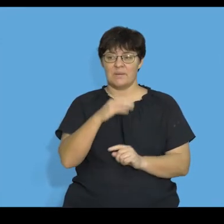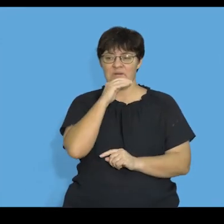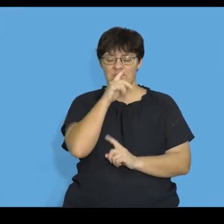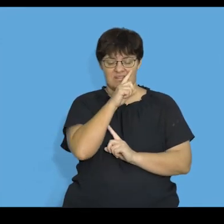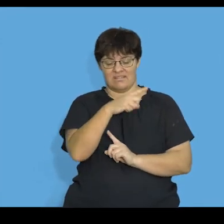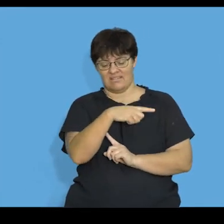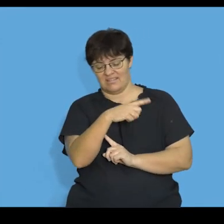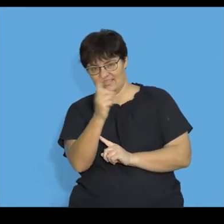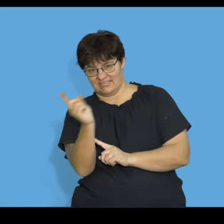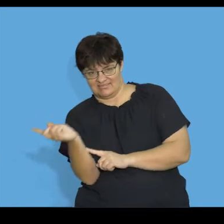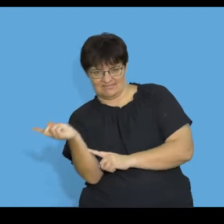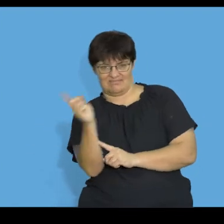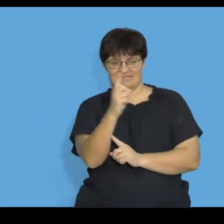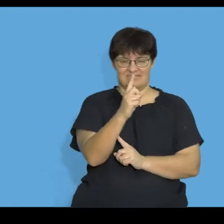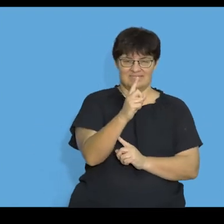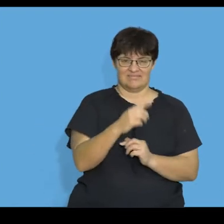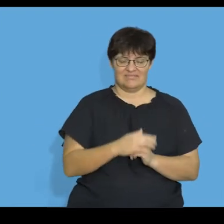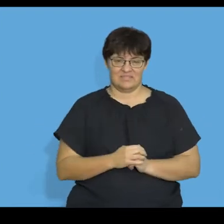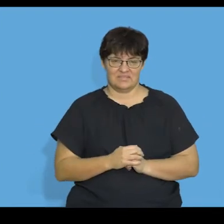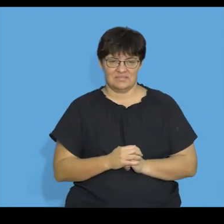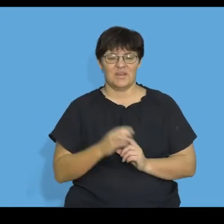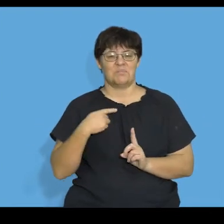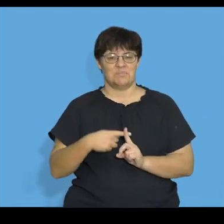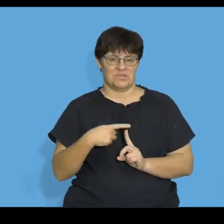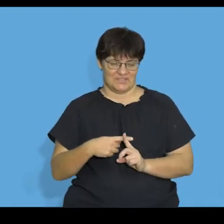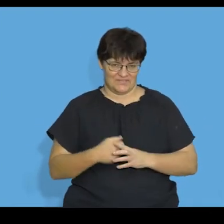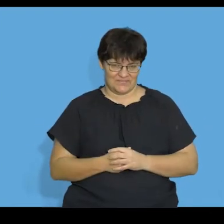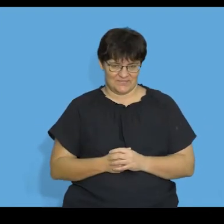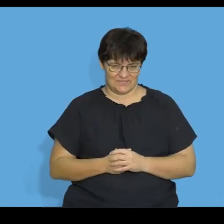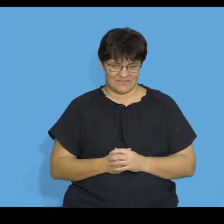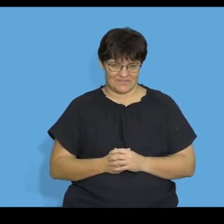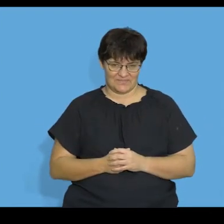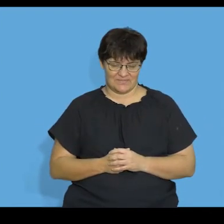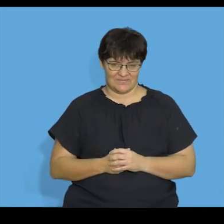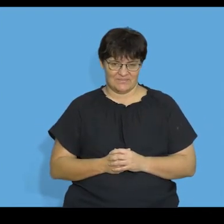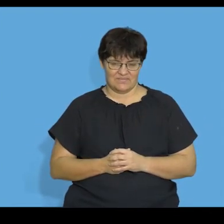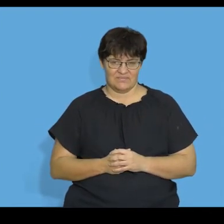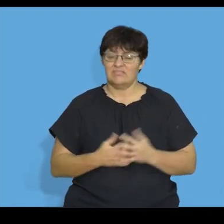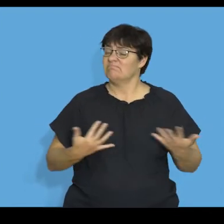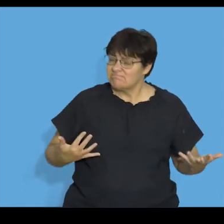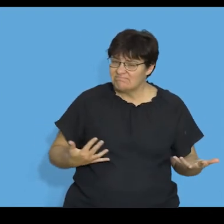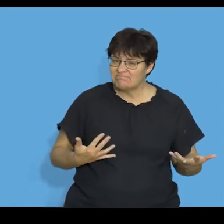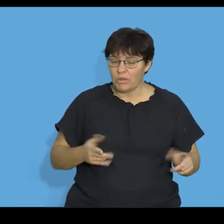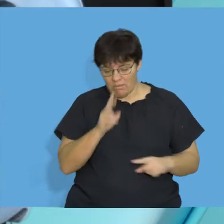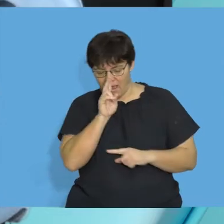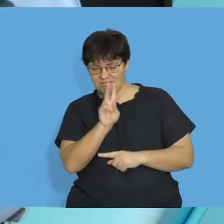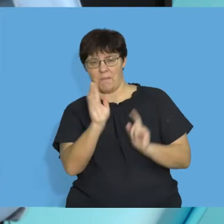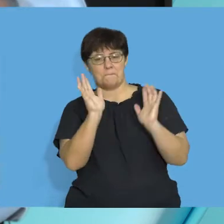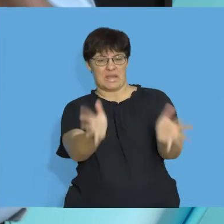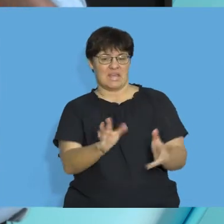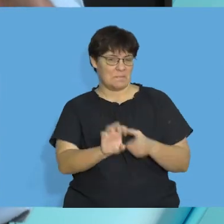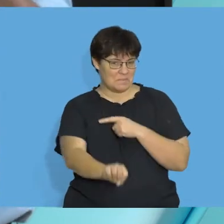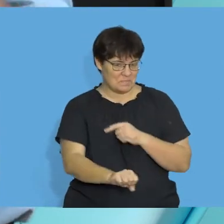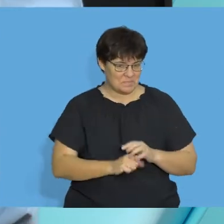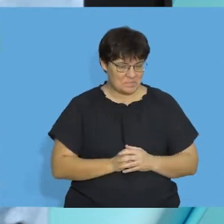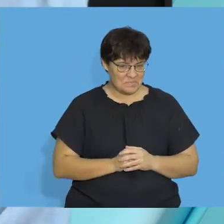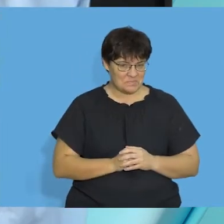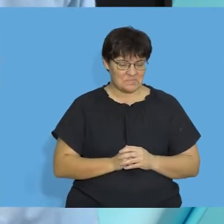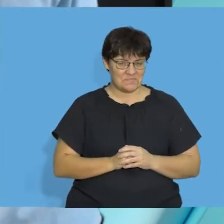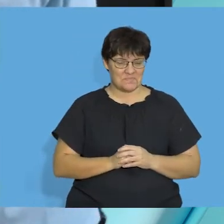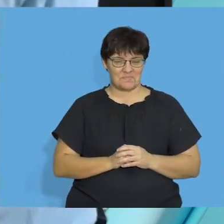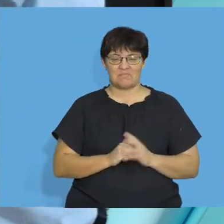going to predict it's going to go positive deflection in that way. And that's just what we've seen. So we've put the